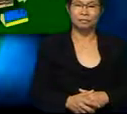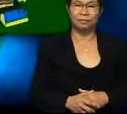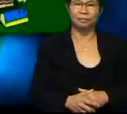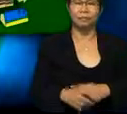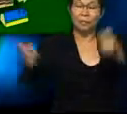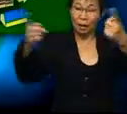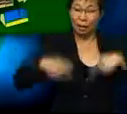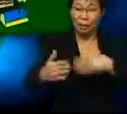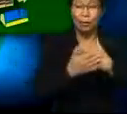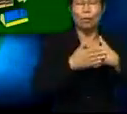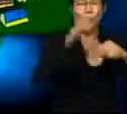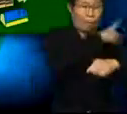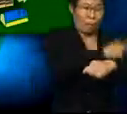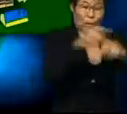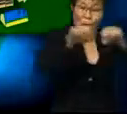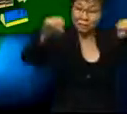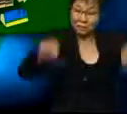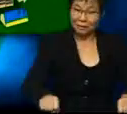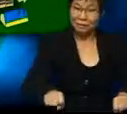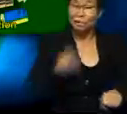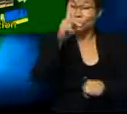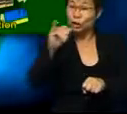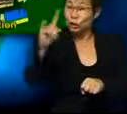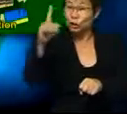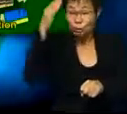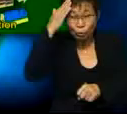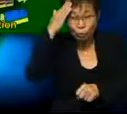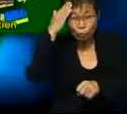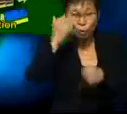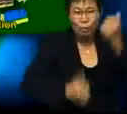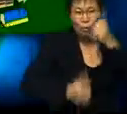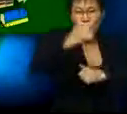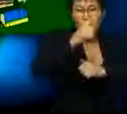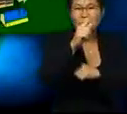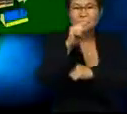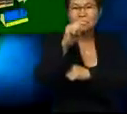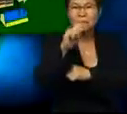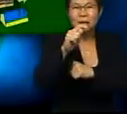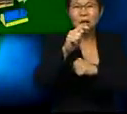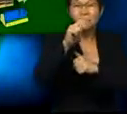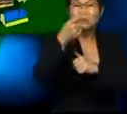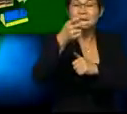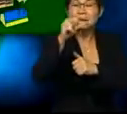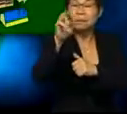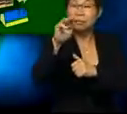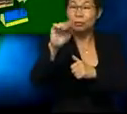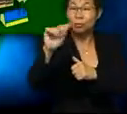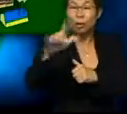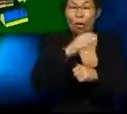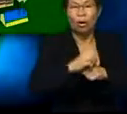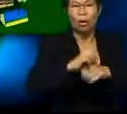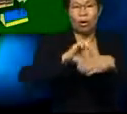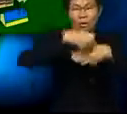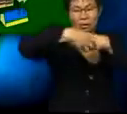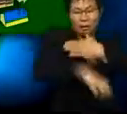Coming back to power stations. Did you know that most thermal or hydroelectric power stations